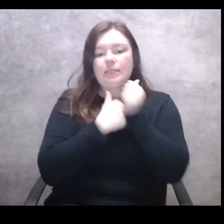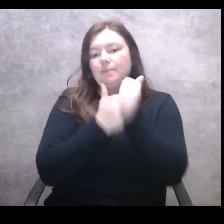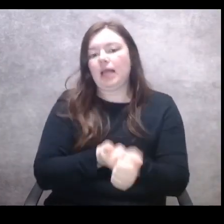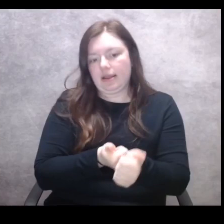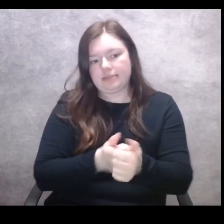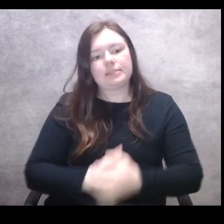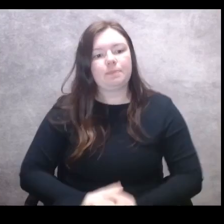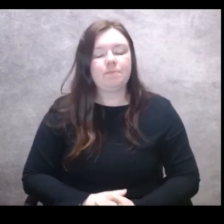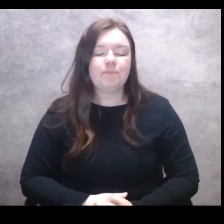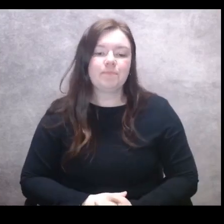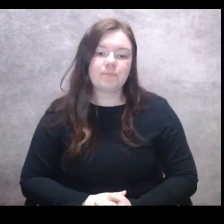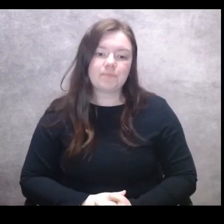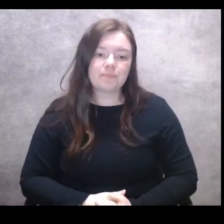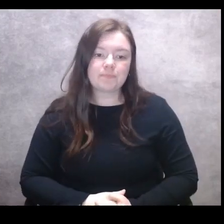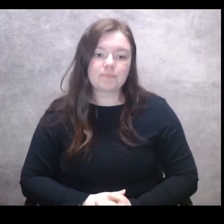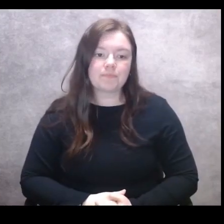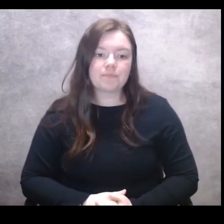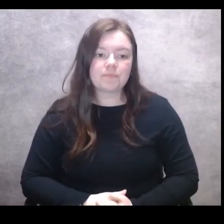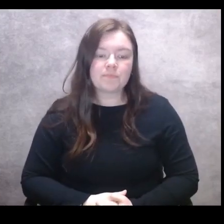consistent, and compliant.